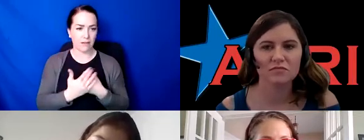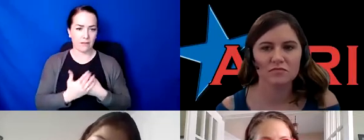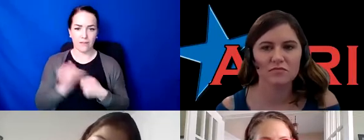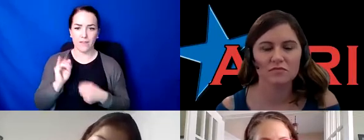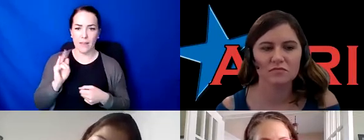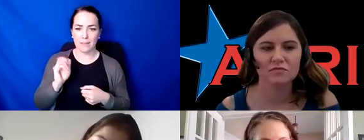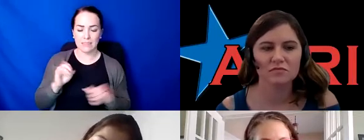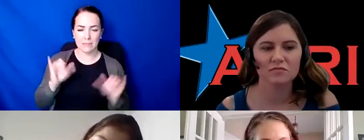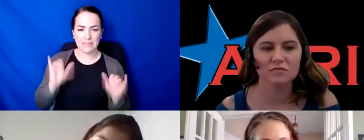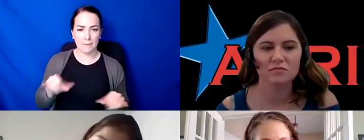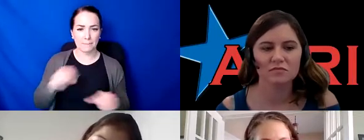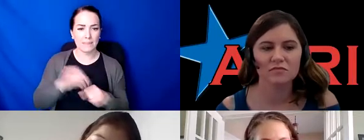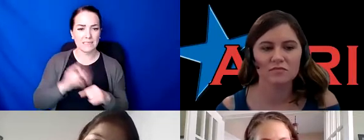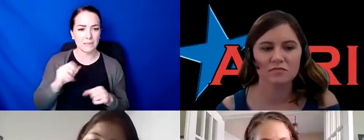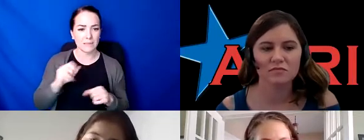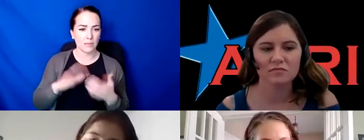can push youth away.